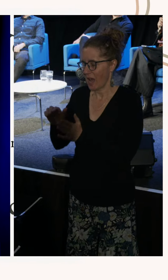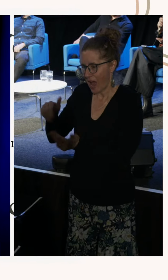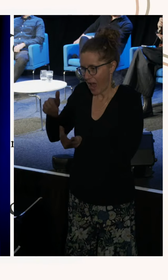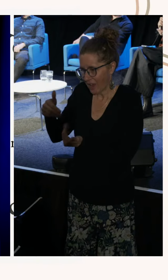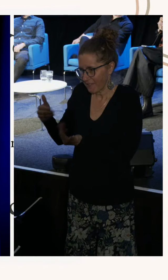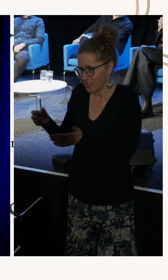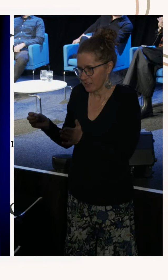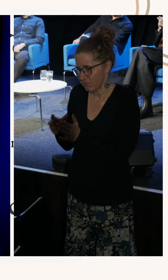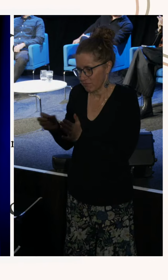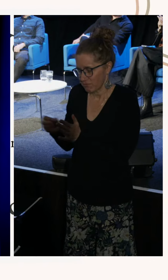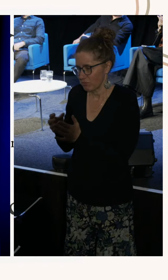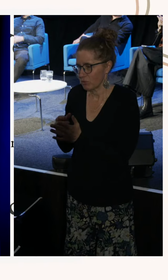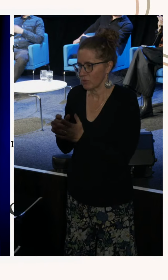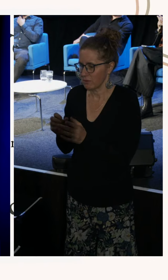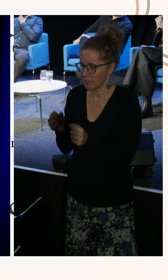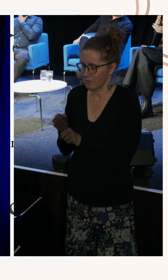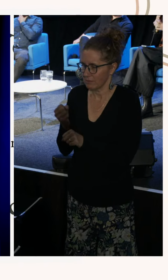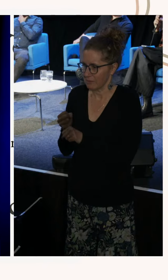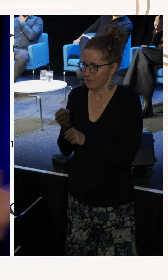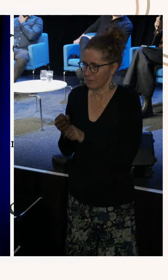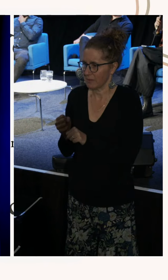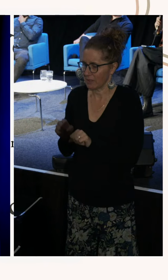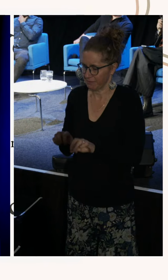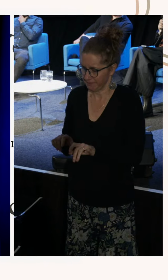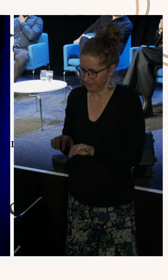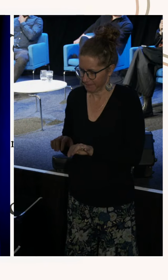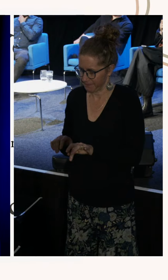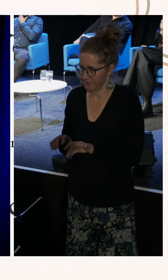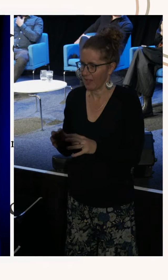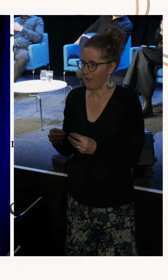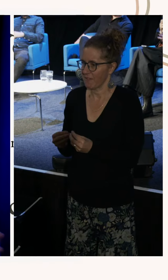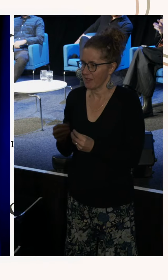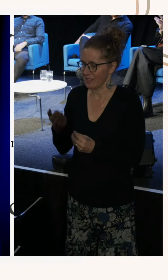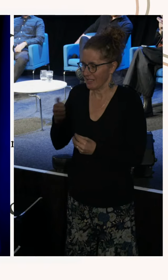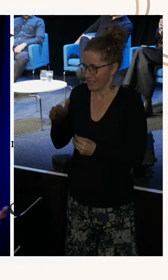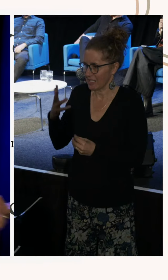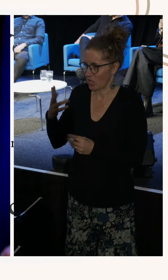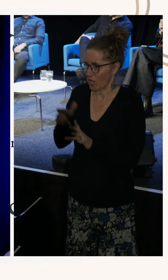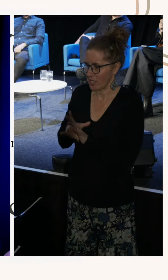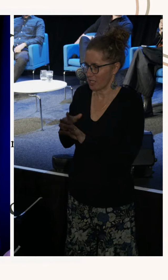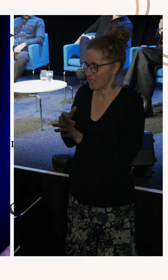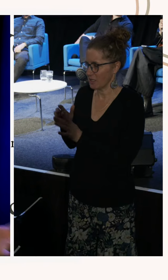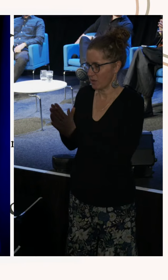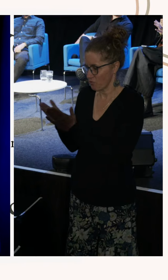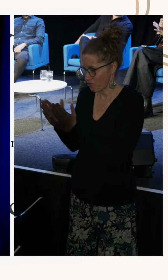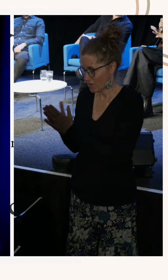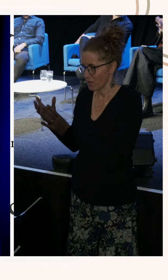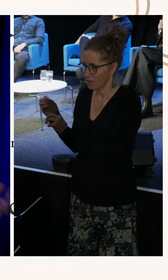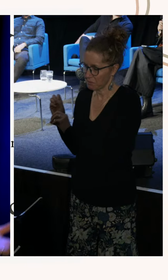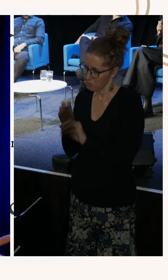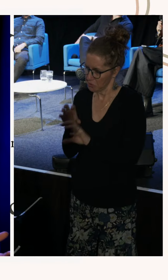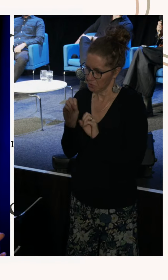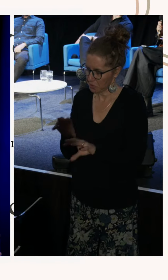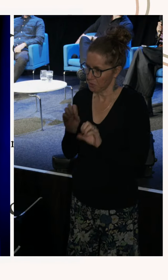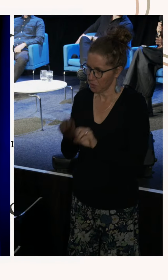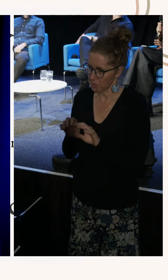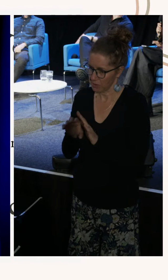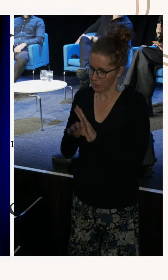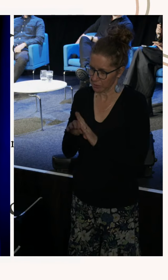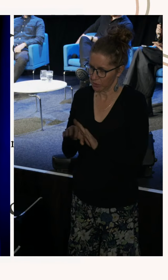been digitising the 69 years of Overland's print history as part of this